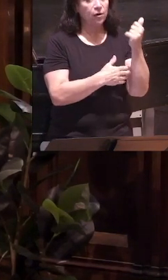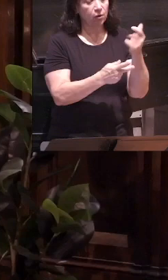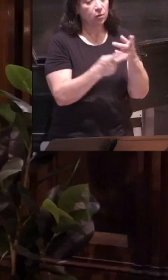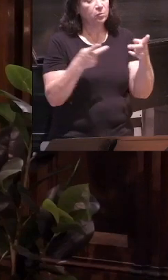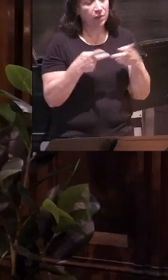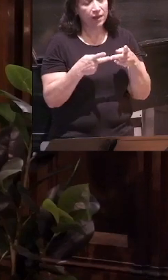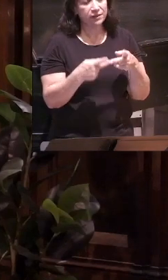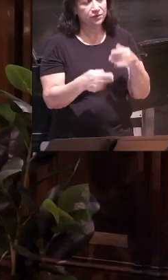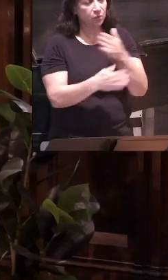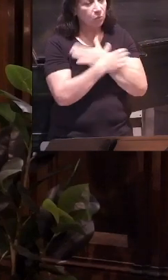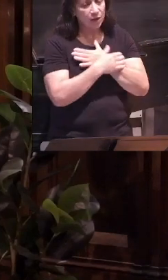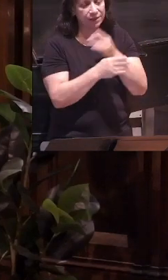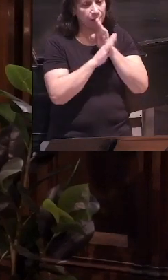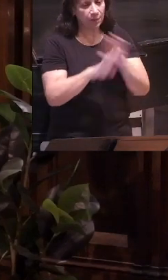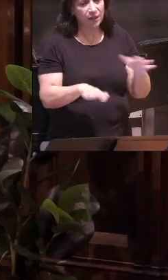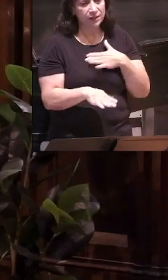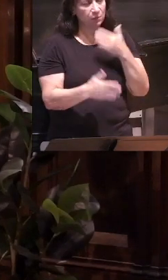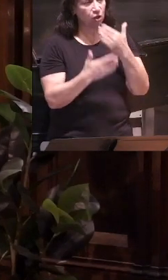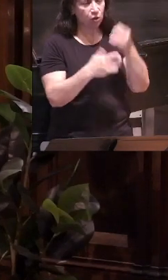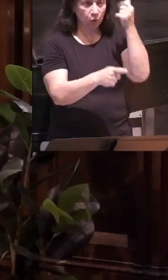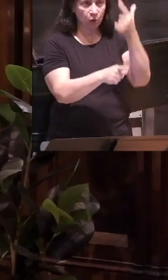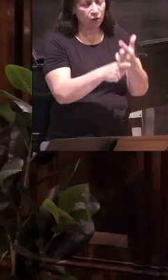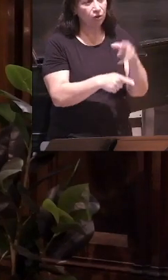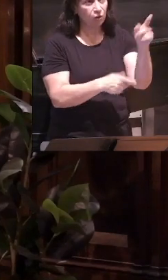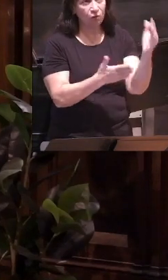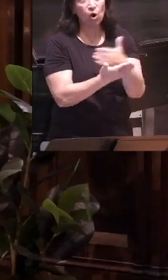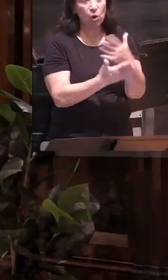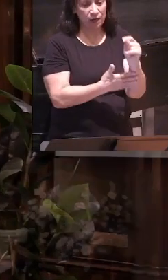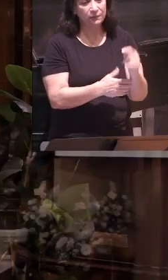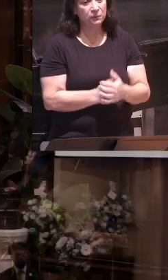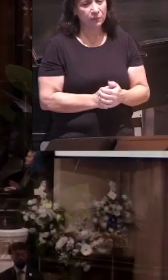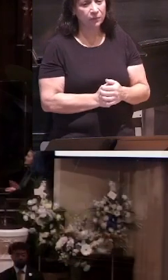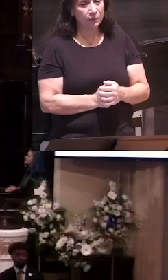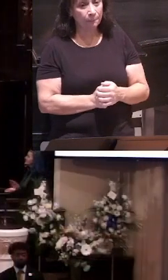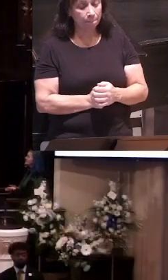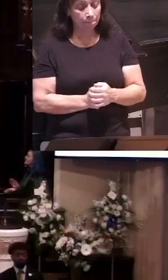peace, my good brother. You have more than earned it.